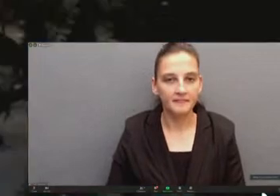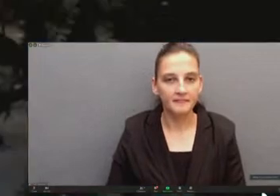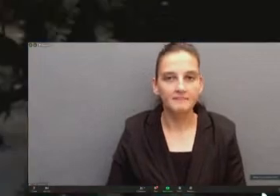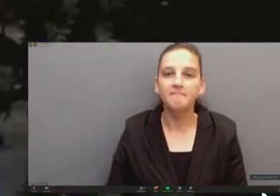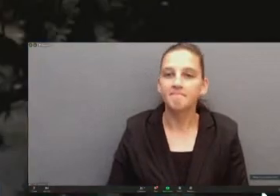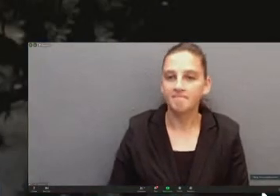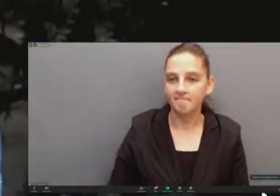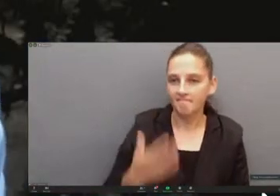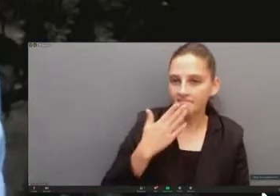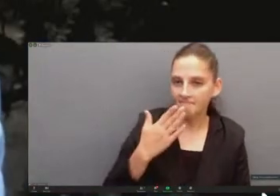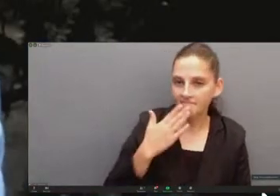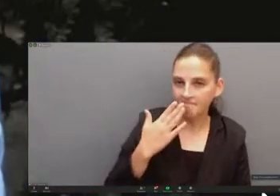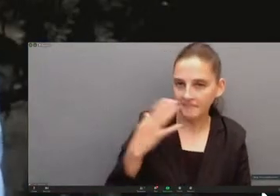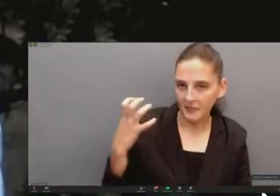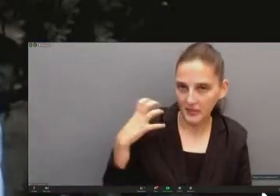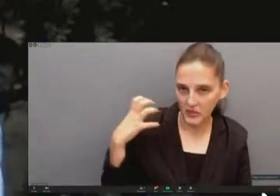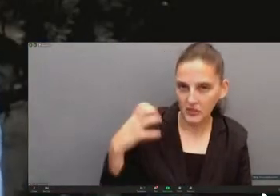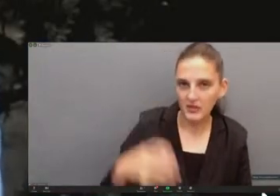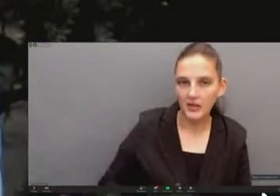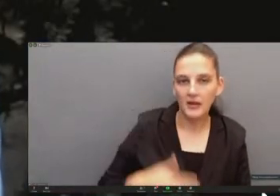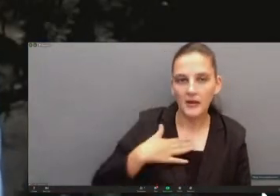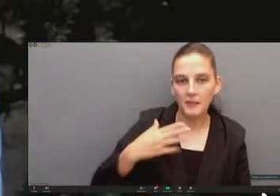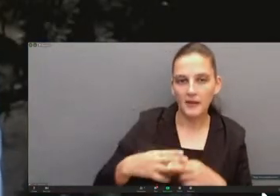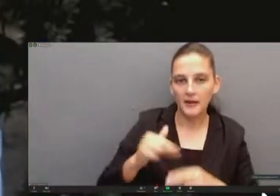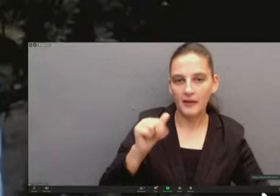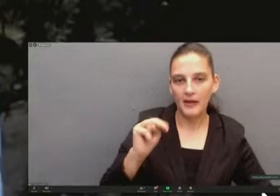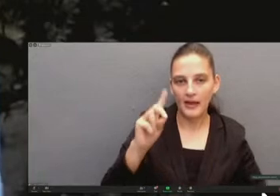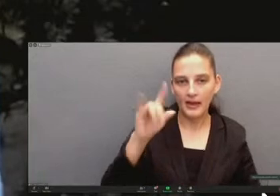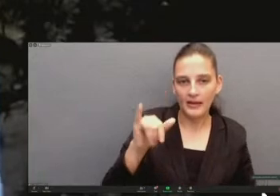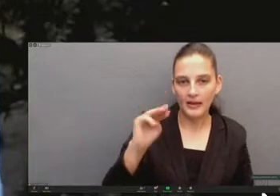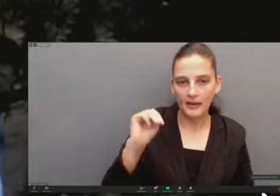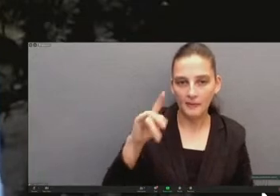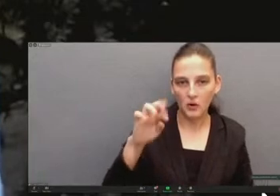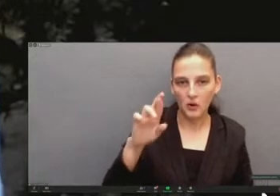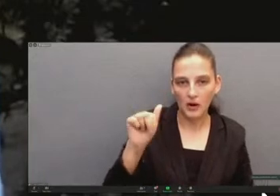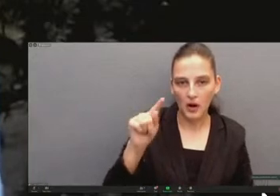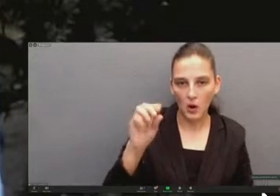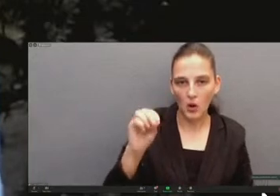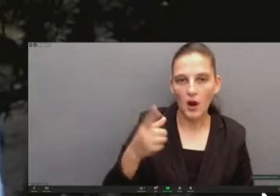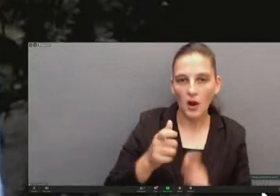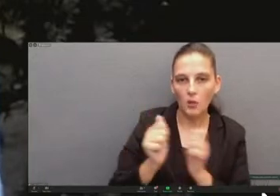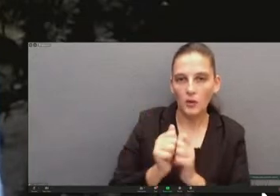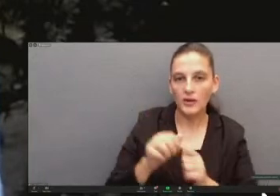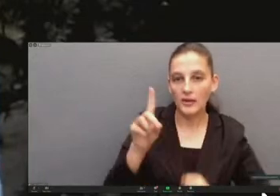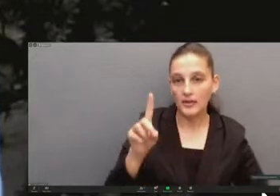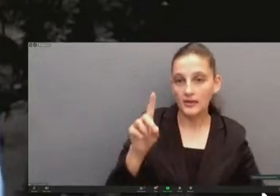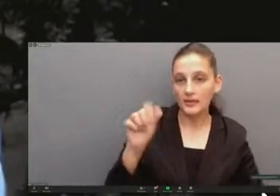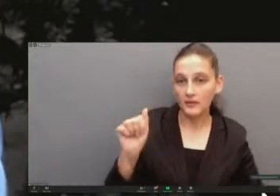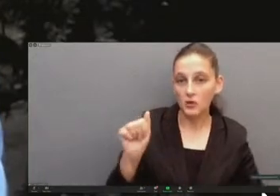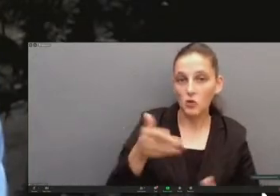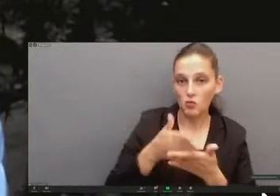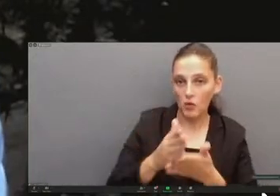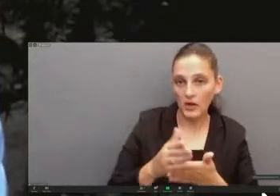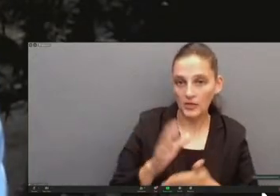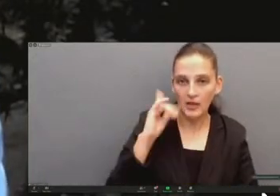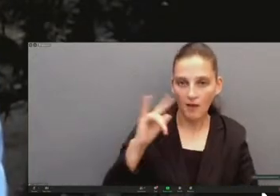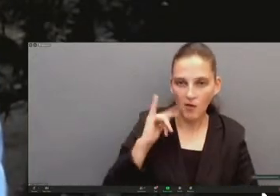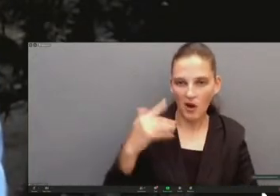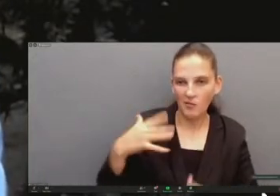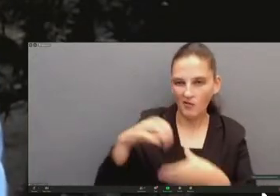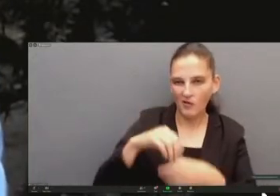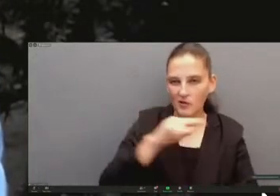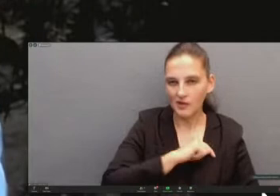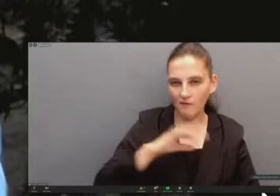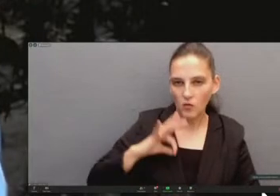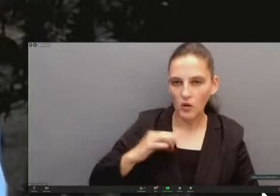Thank you, Madam Chair. My name is Andy Imperato. I'm with Disability Rights California, a member of the task force. Just a question